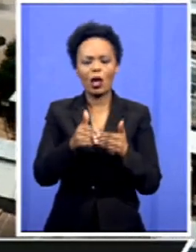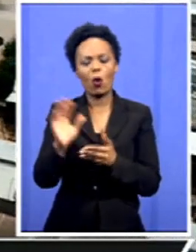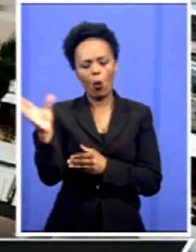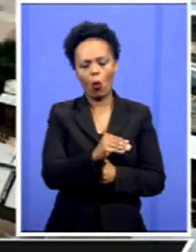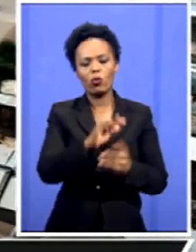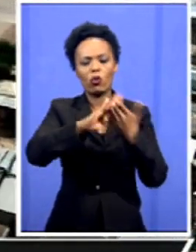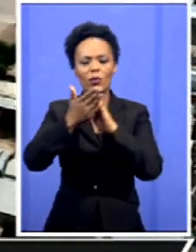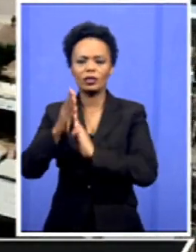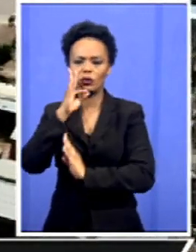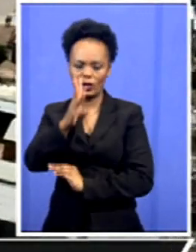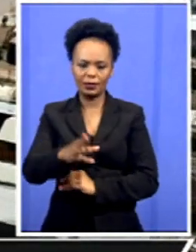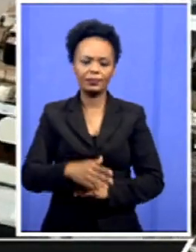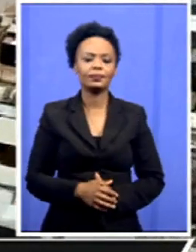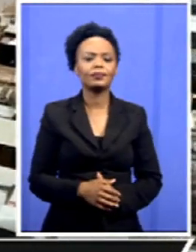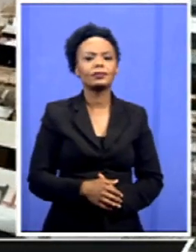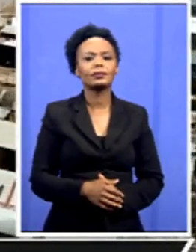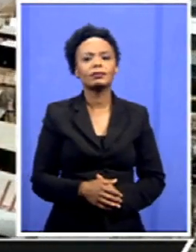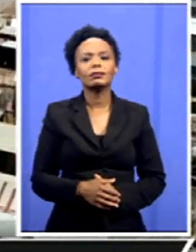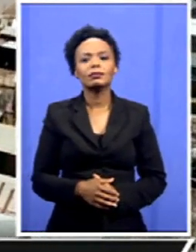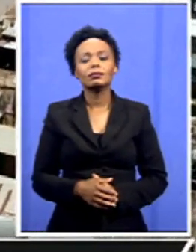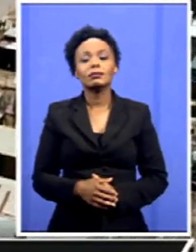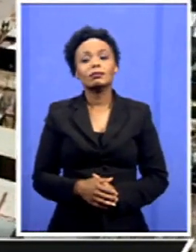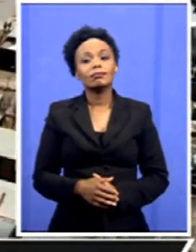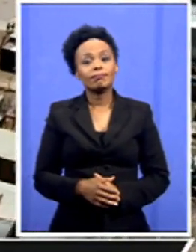community. Okay. Thank you so much, Vincent. And,